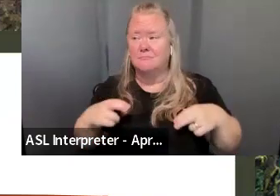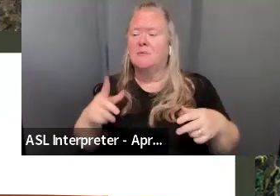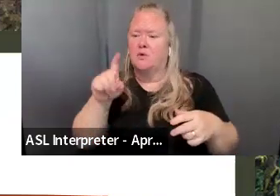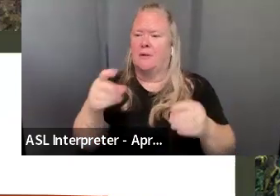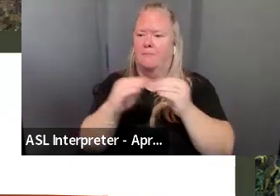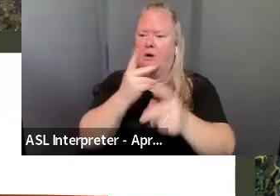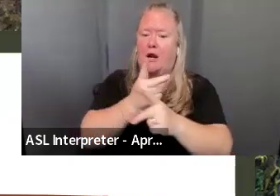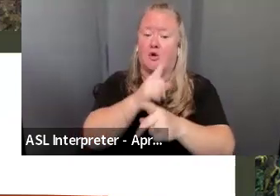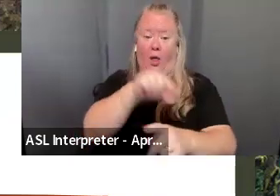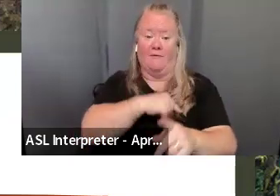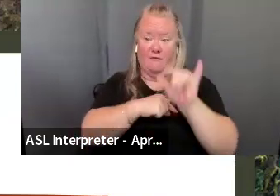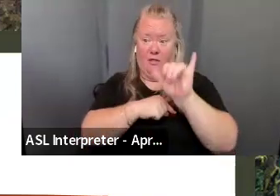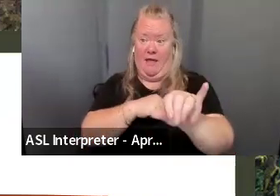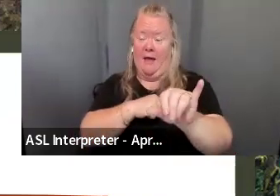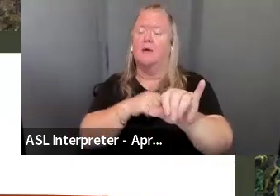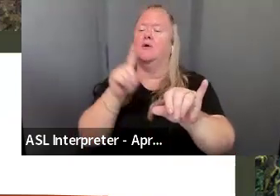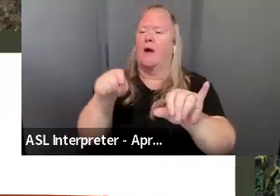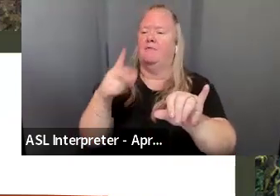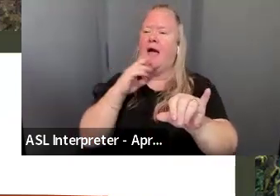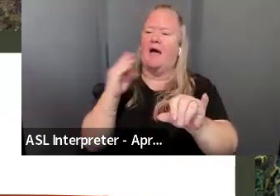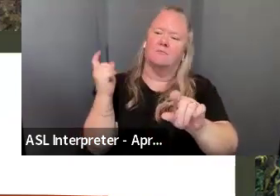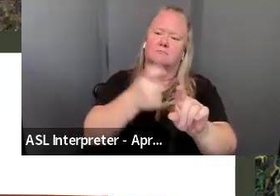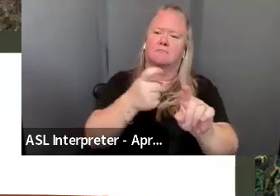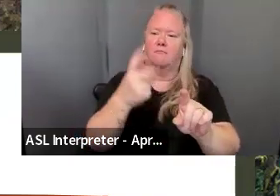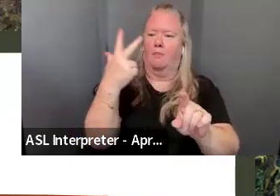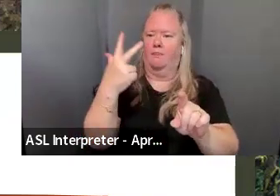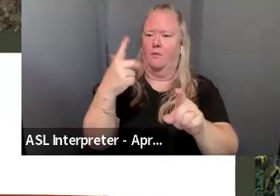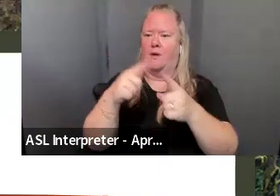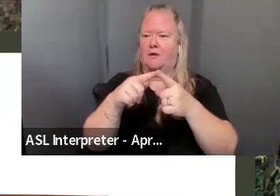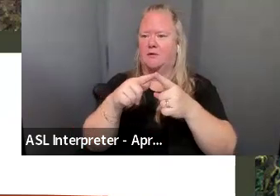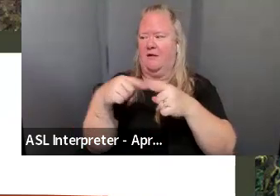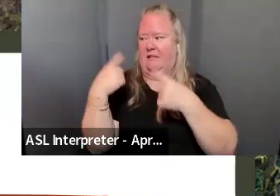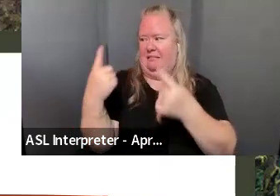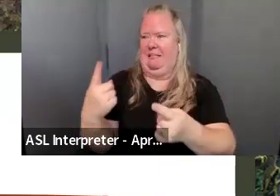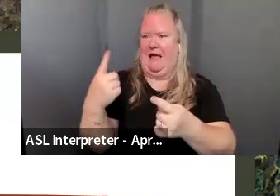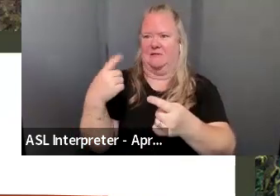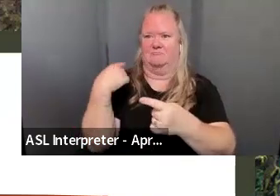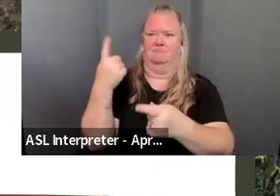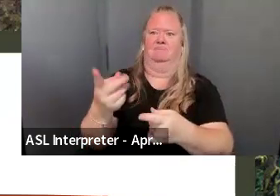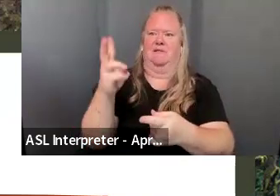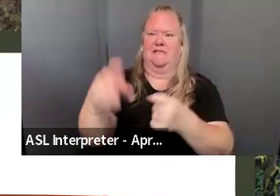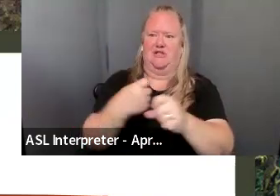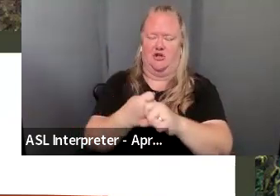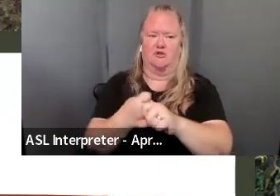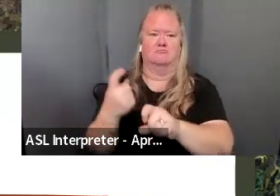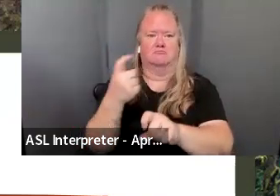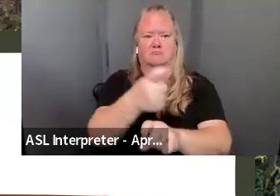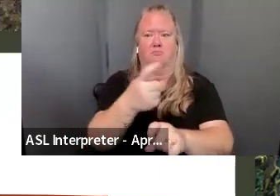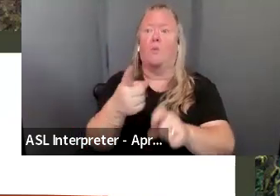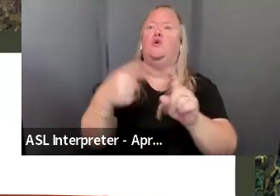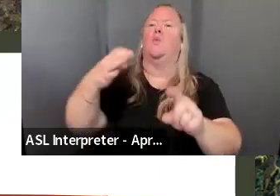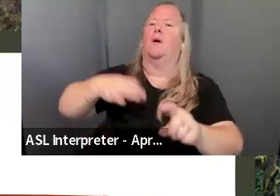to qualify for this pathway, you need to have contributed for at least 3 out of the last 6 years at the time that you apply for